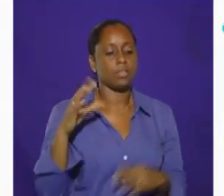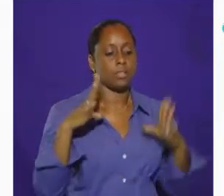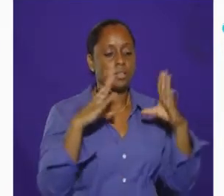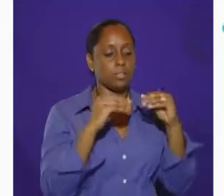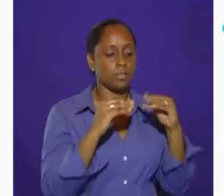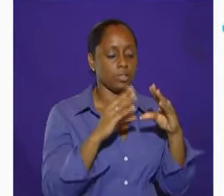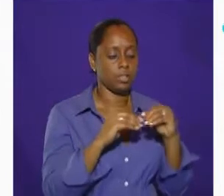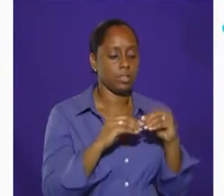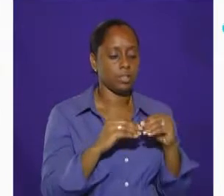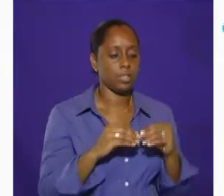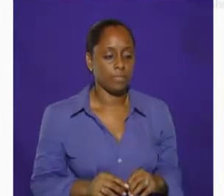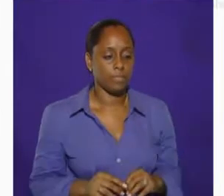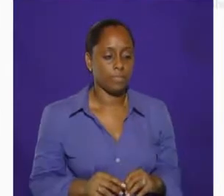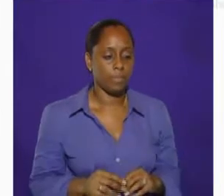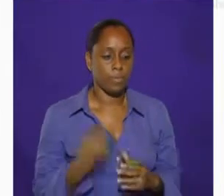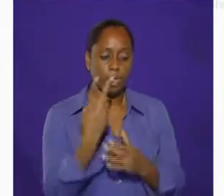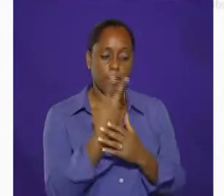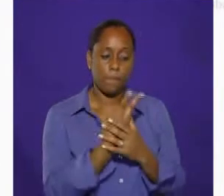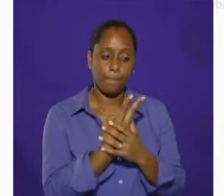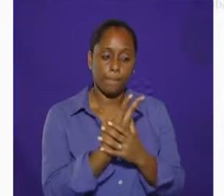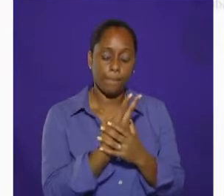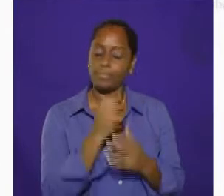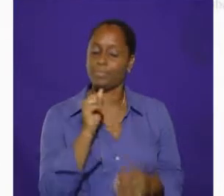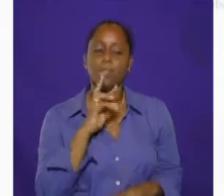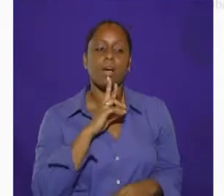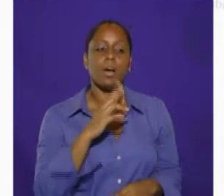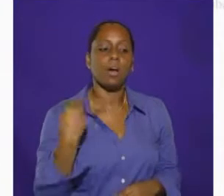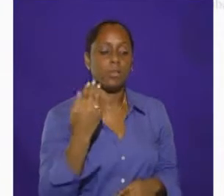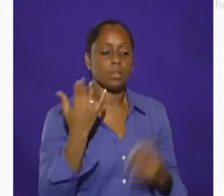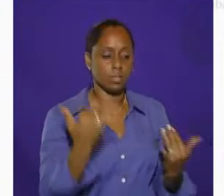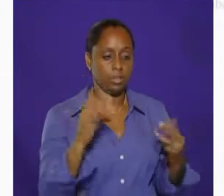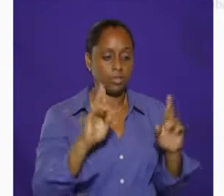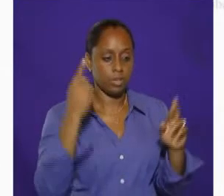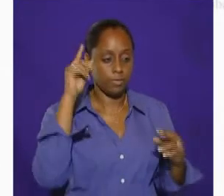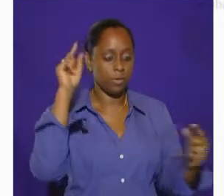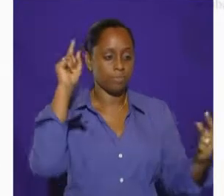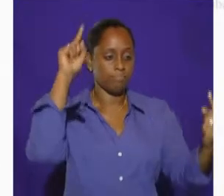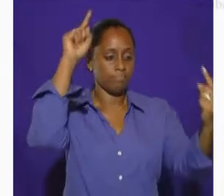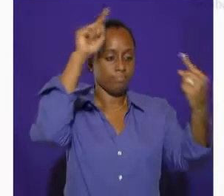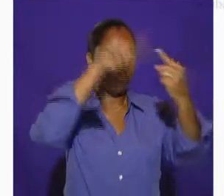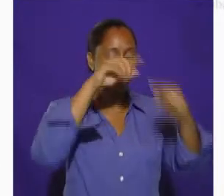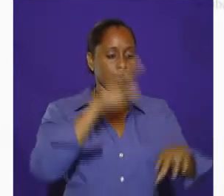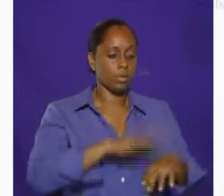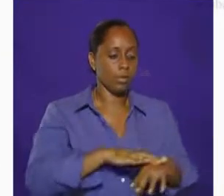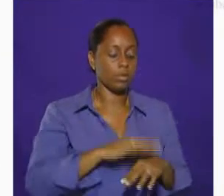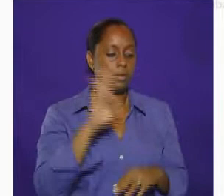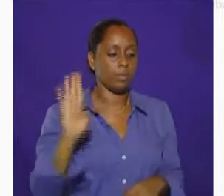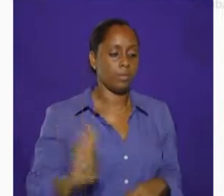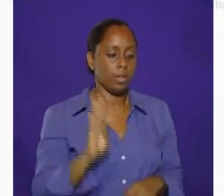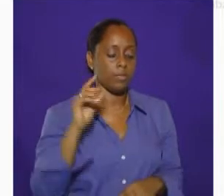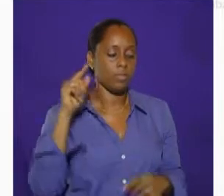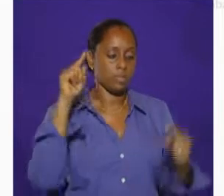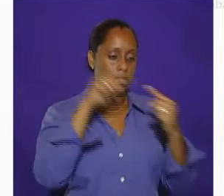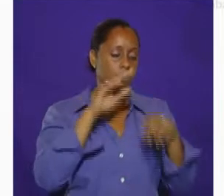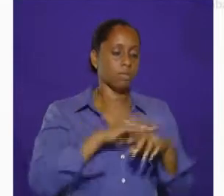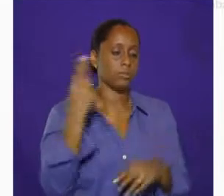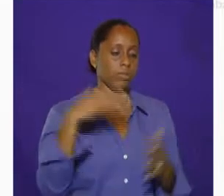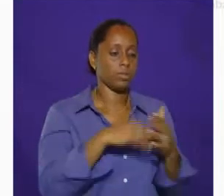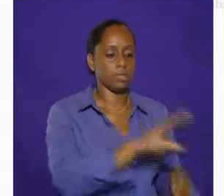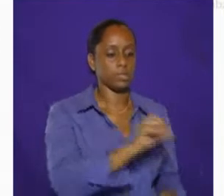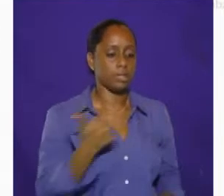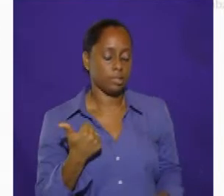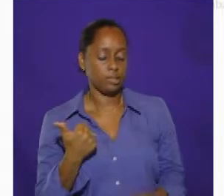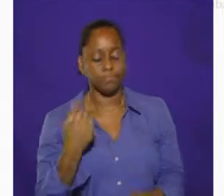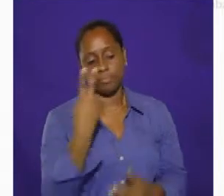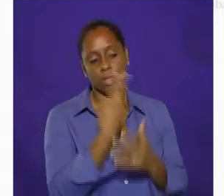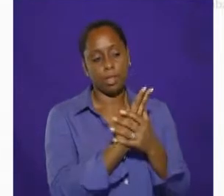and of the Convention. Are we on track for meeting the 2010 biodiversity target? Both an